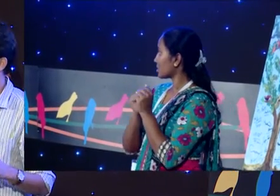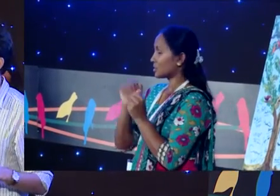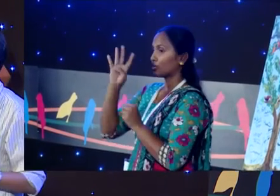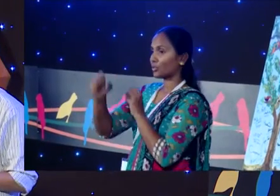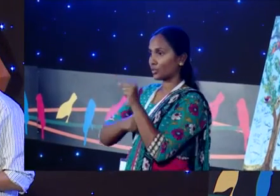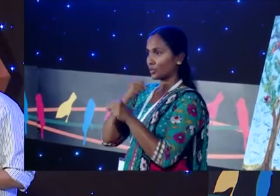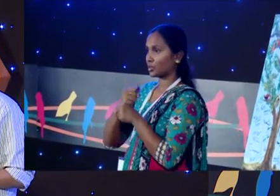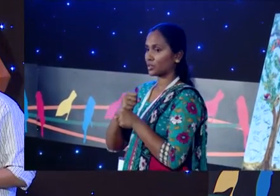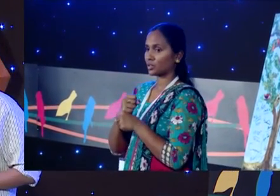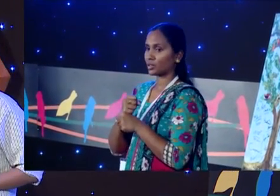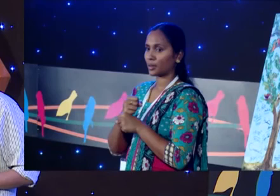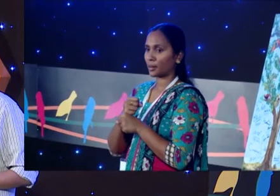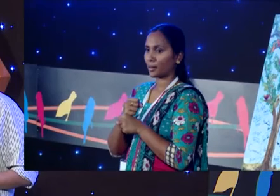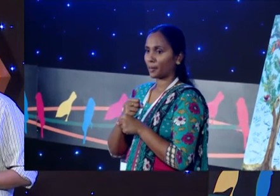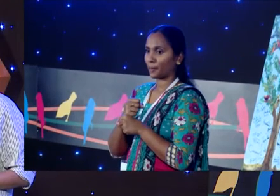about 4 years.